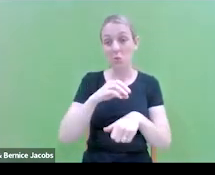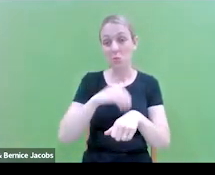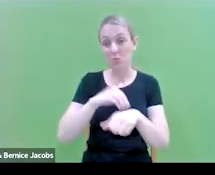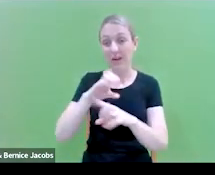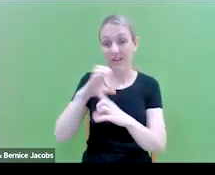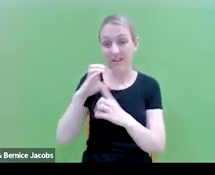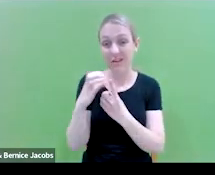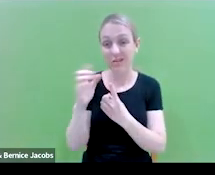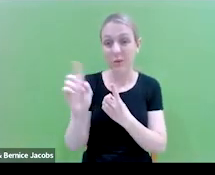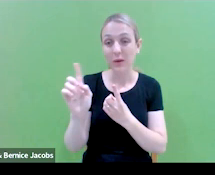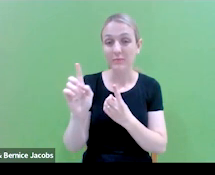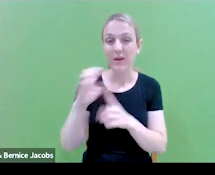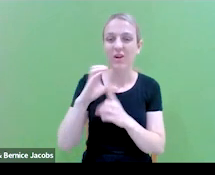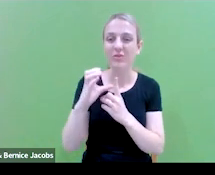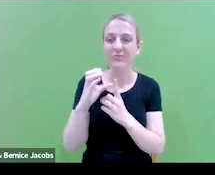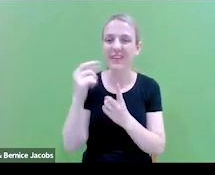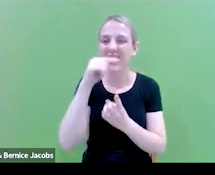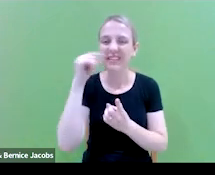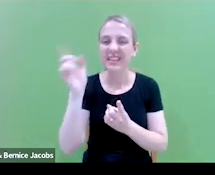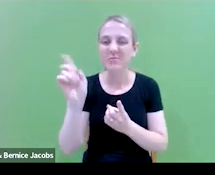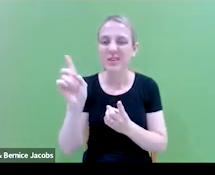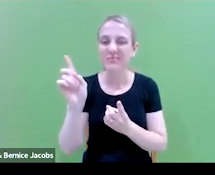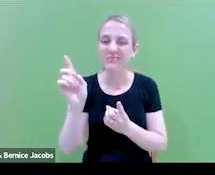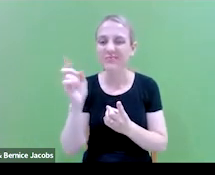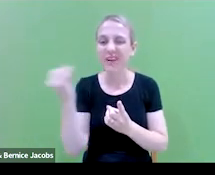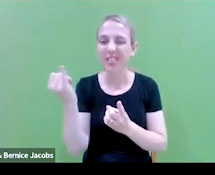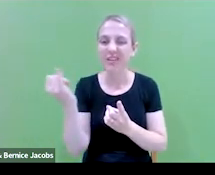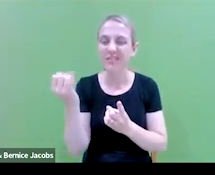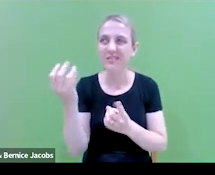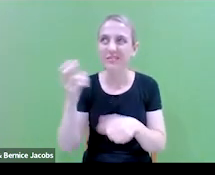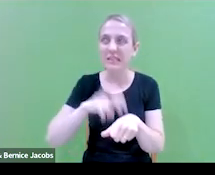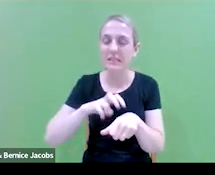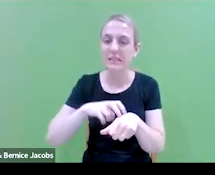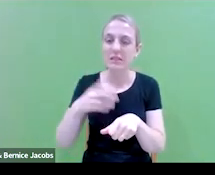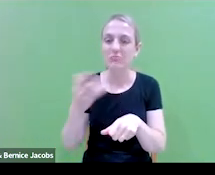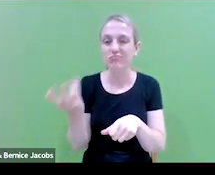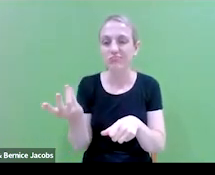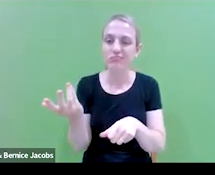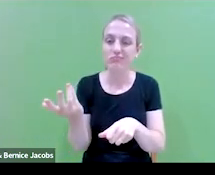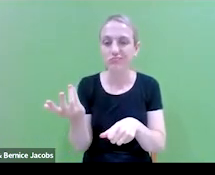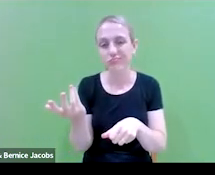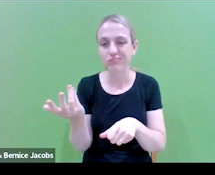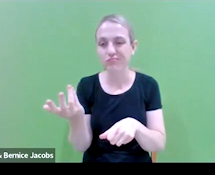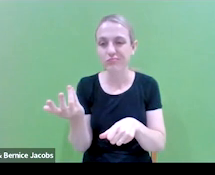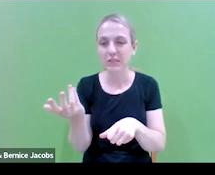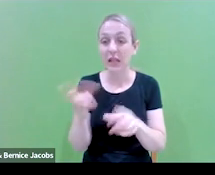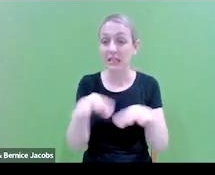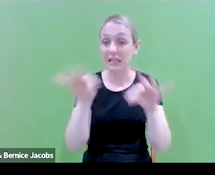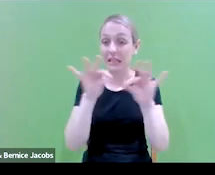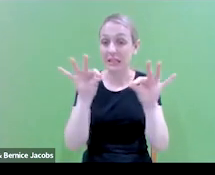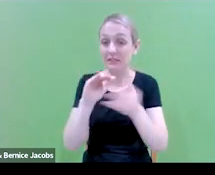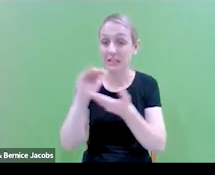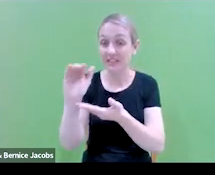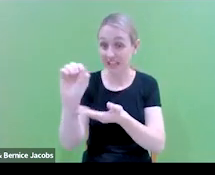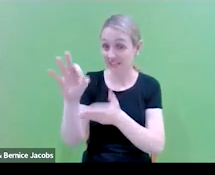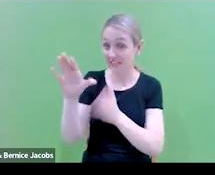what do they call them, like incentives. So there's a lot of people who give incentives to people with disabilities